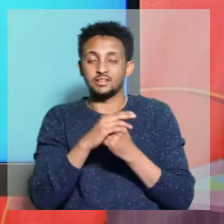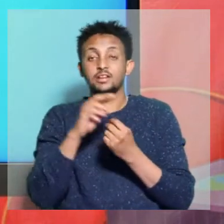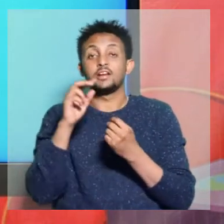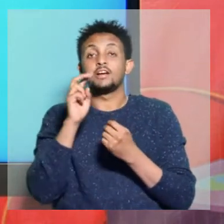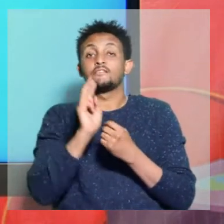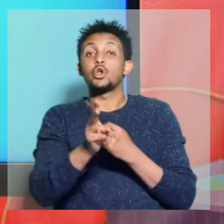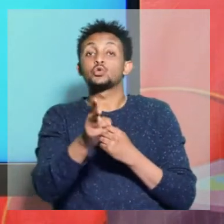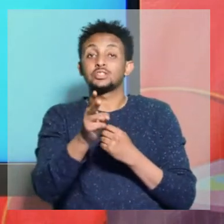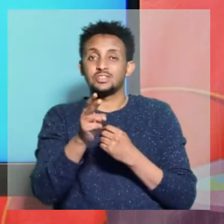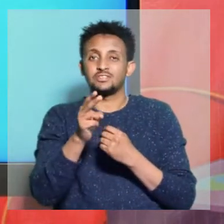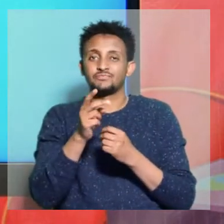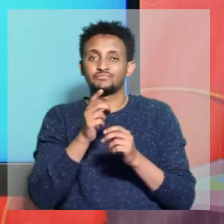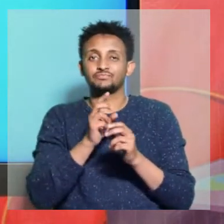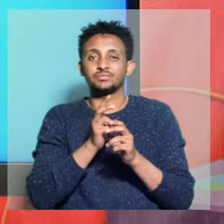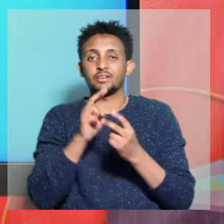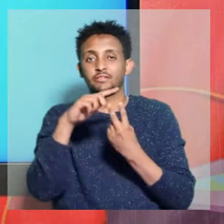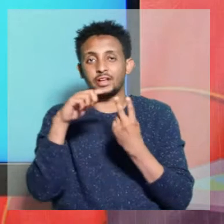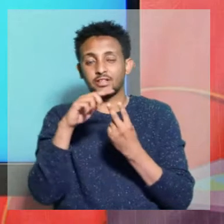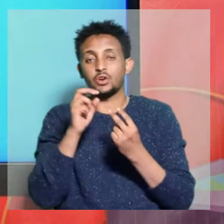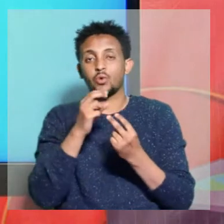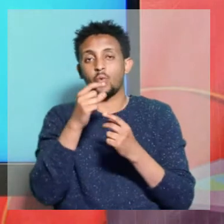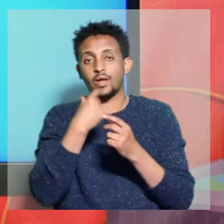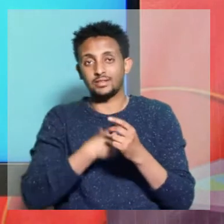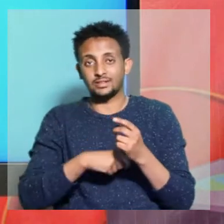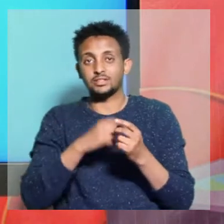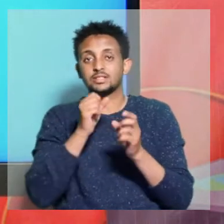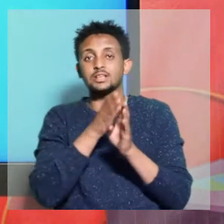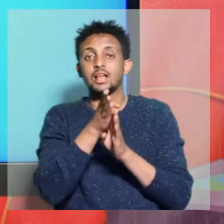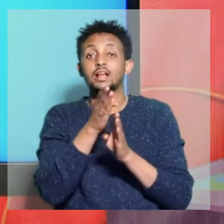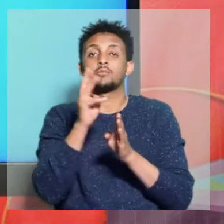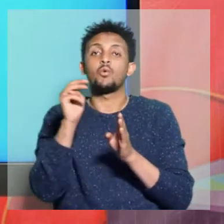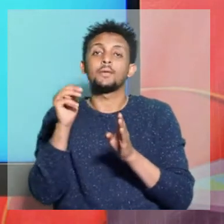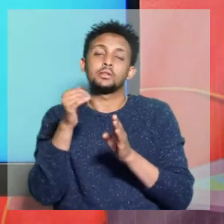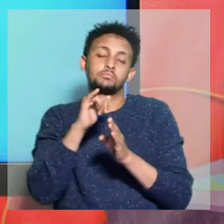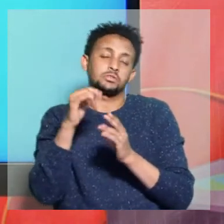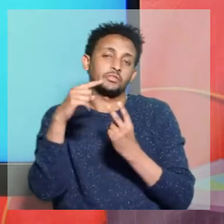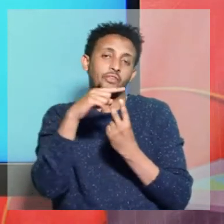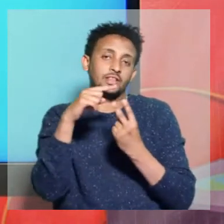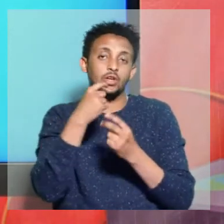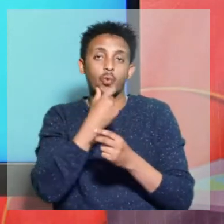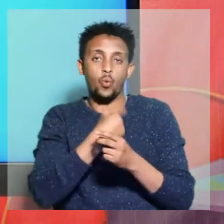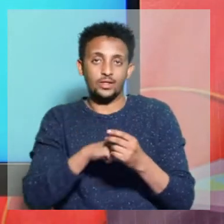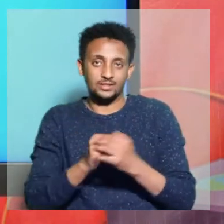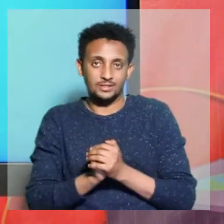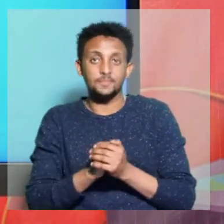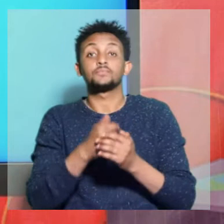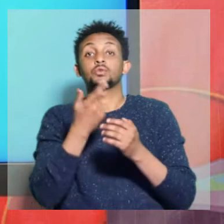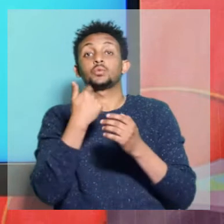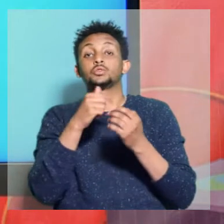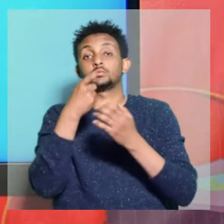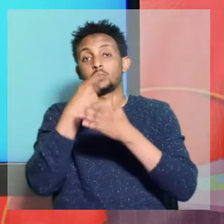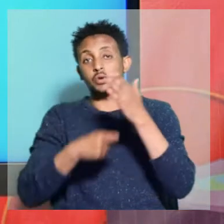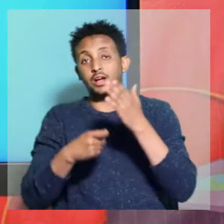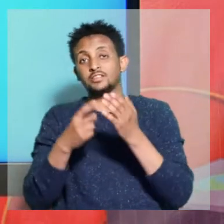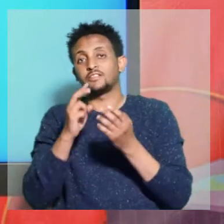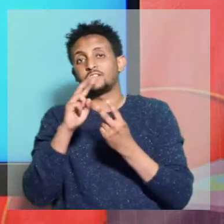velocity is a vector quantity and mass is a scalar quantity, momentum is also a vector quantity. The product of scalar and